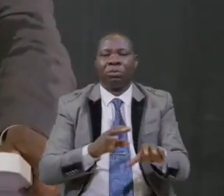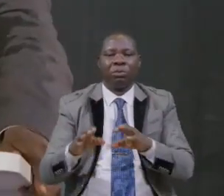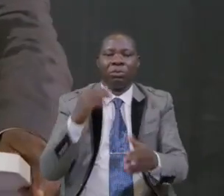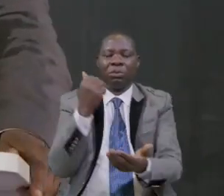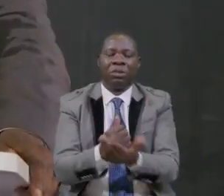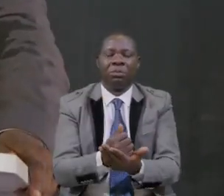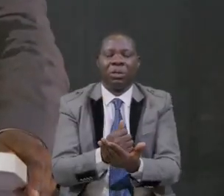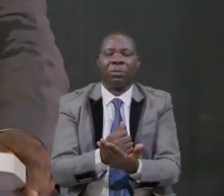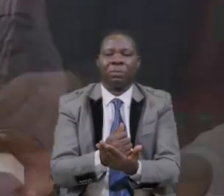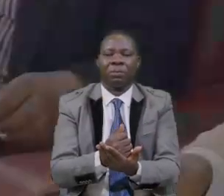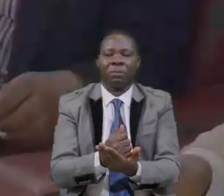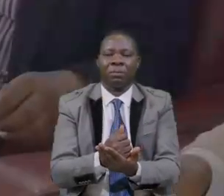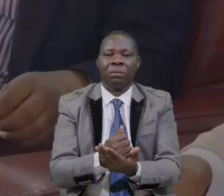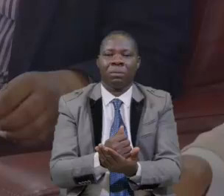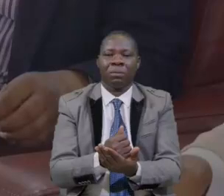Give me.